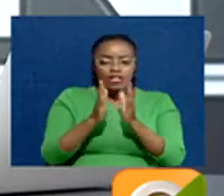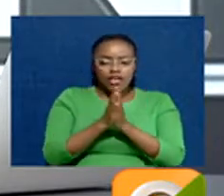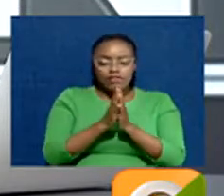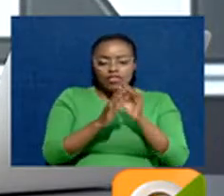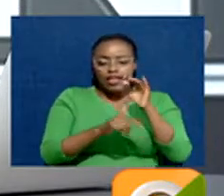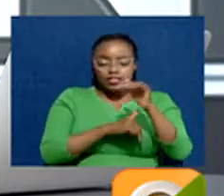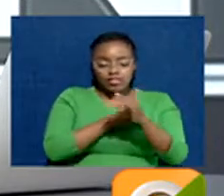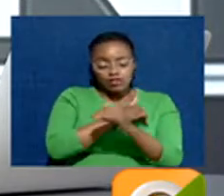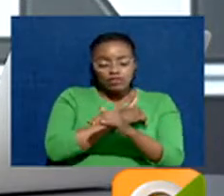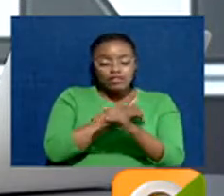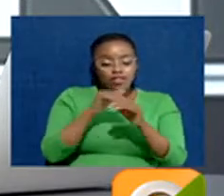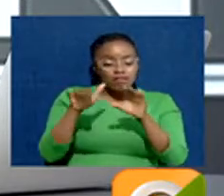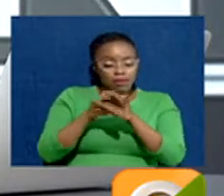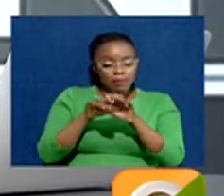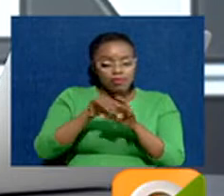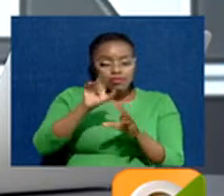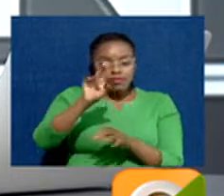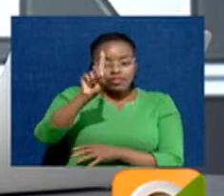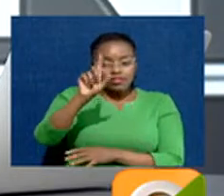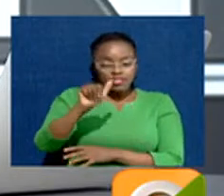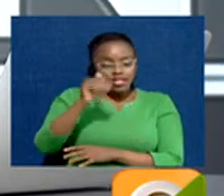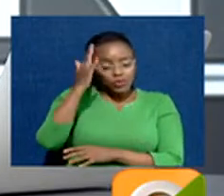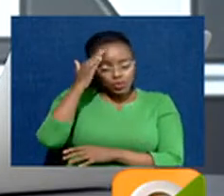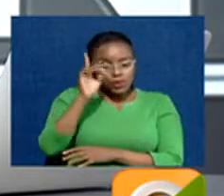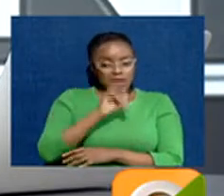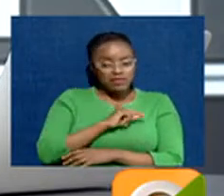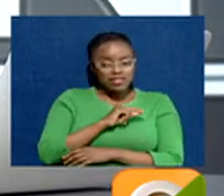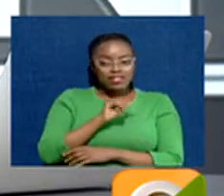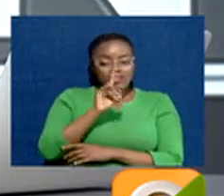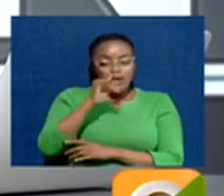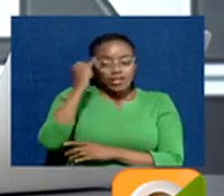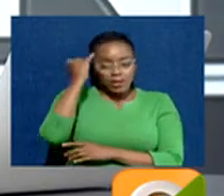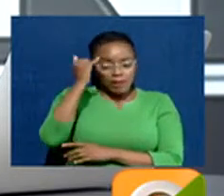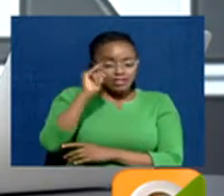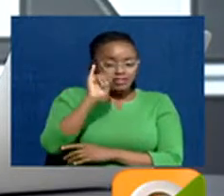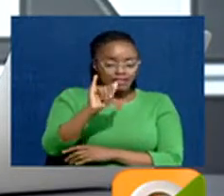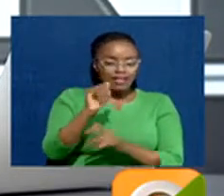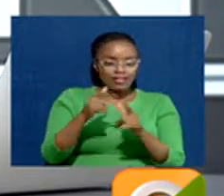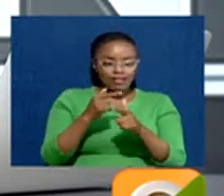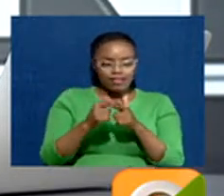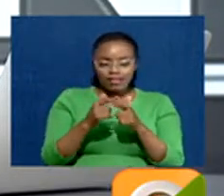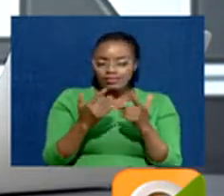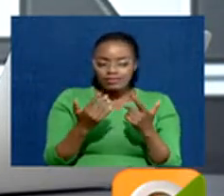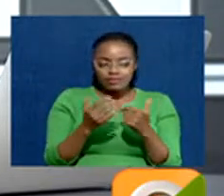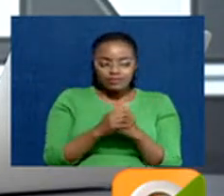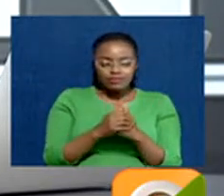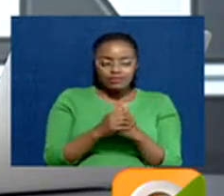also members of UDA, you know, what one would imagine. So therefore,